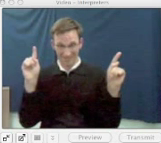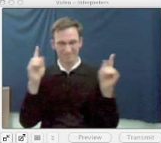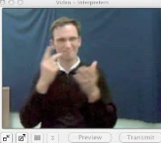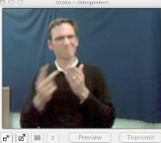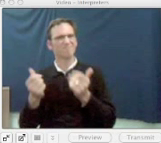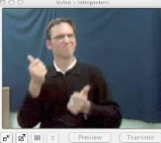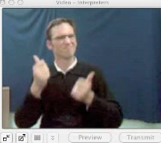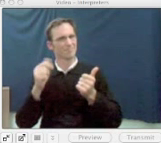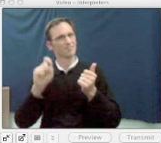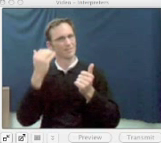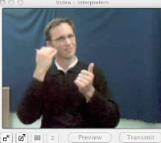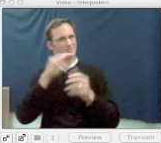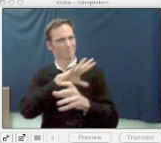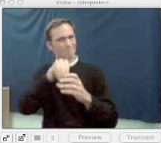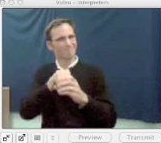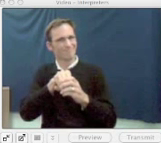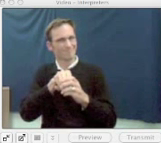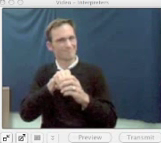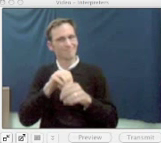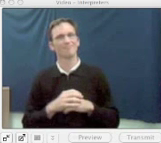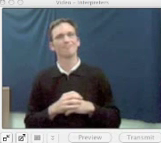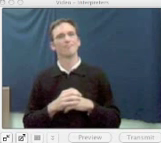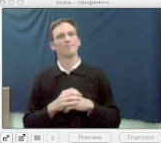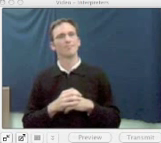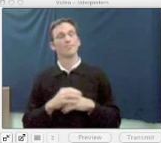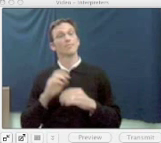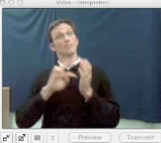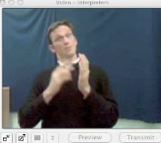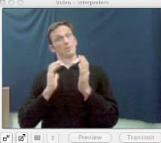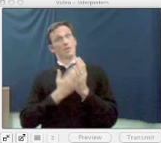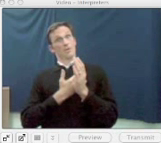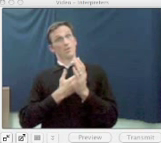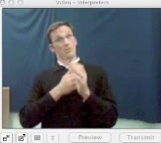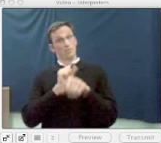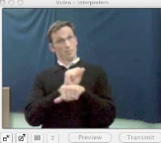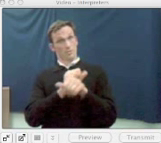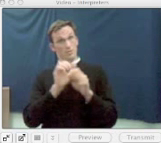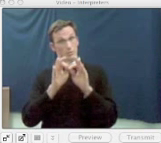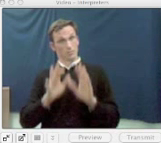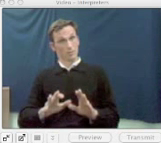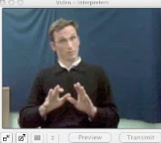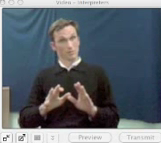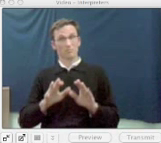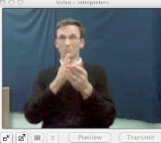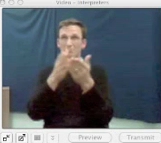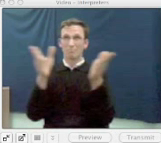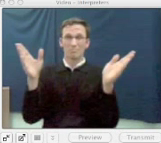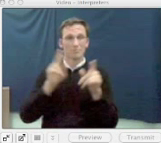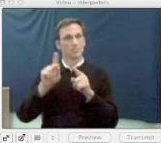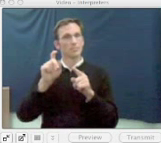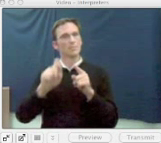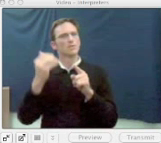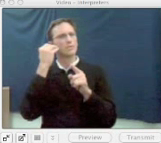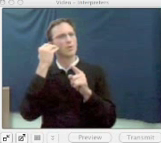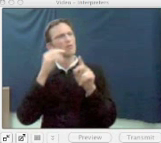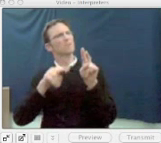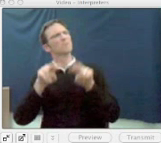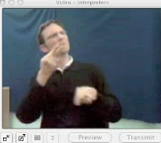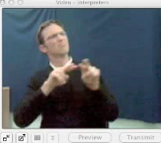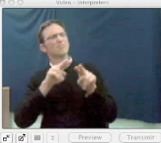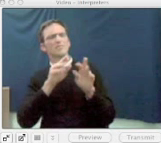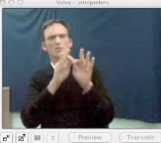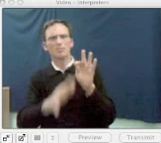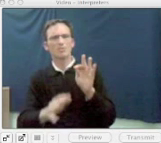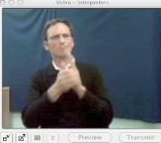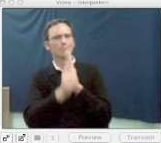Which would mean that as a profession, we would have to value interpreters based on things other than their technical skills. We would have to value their